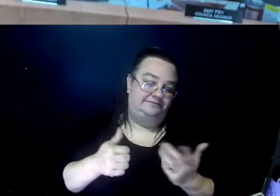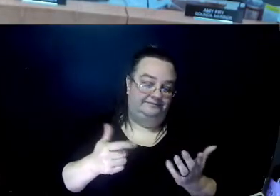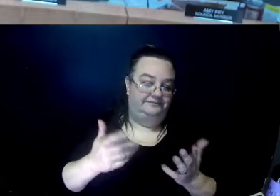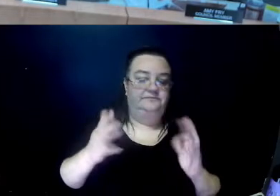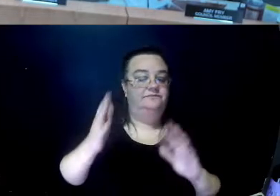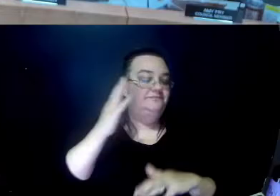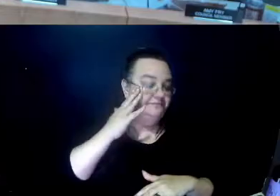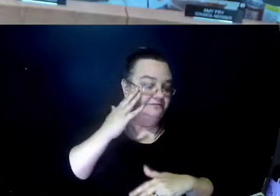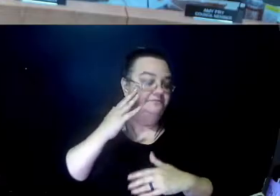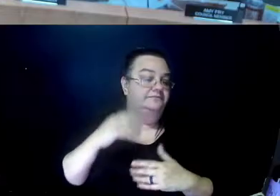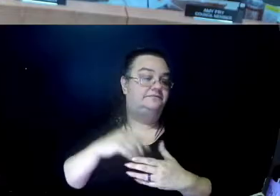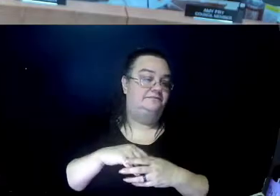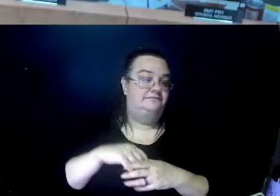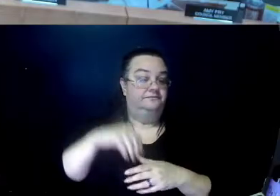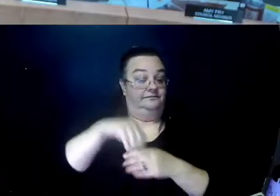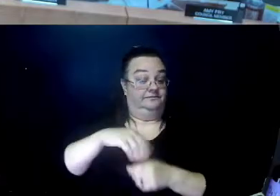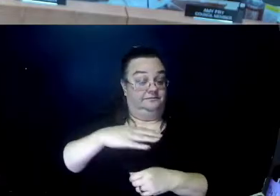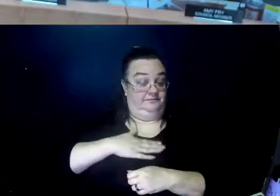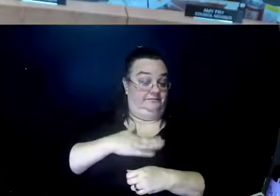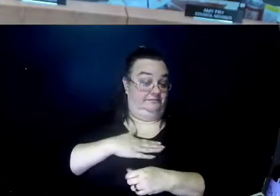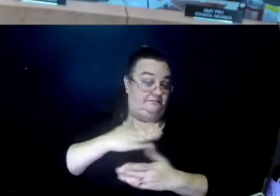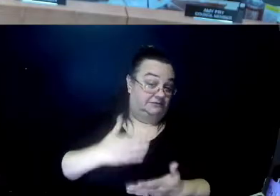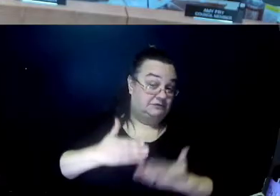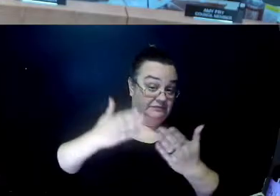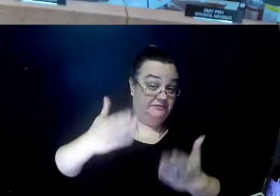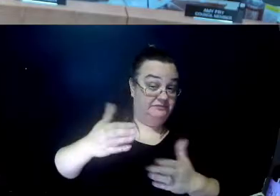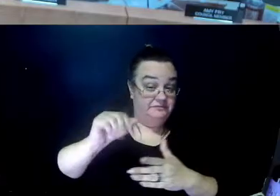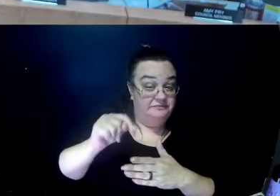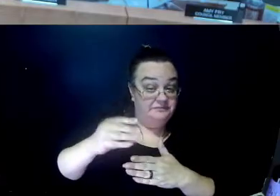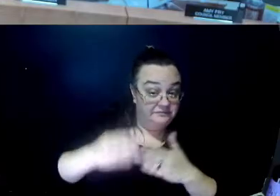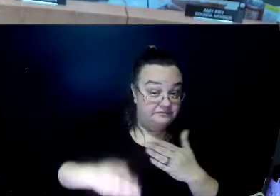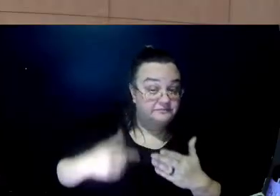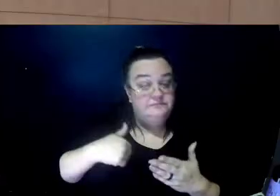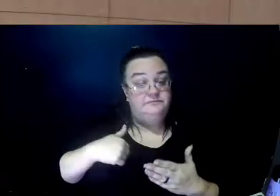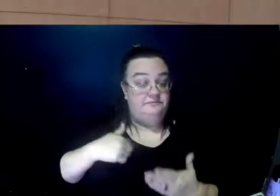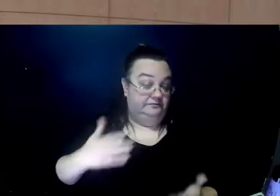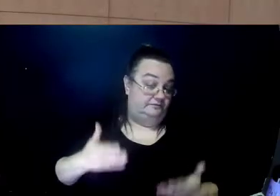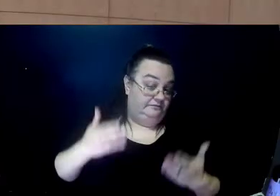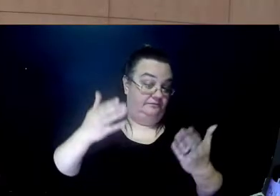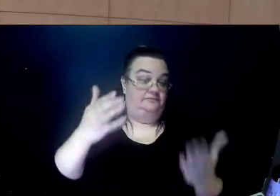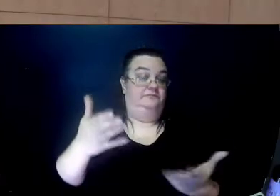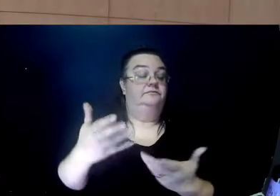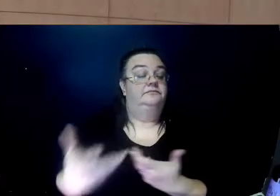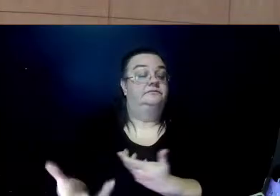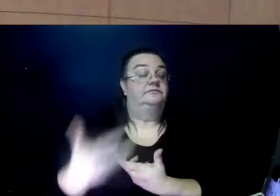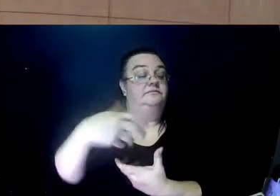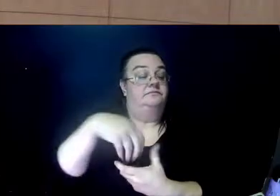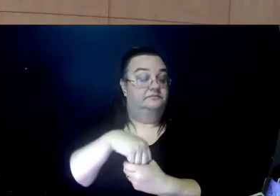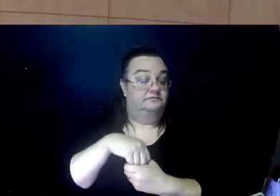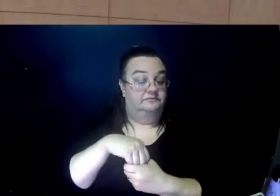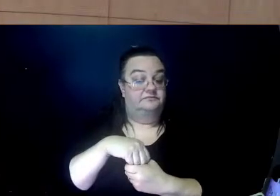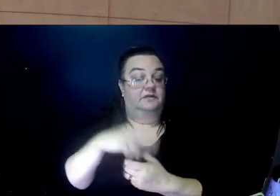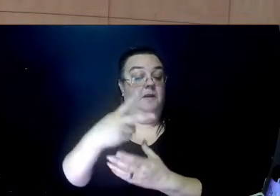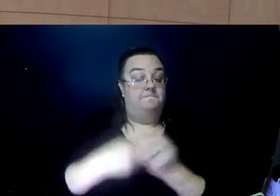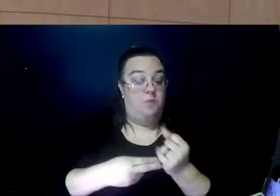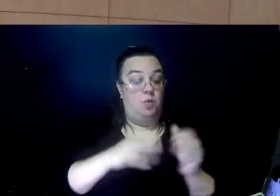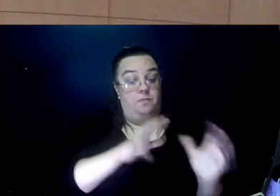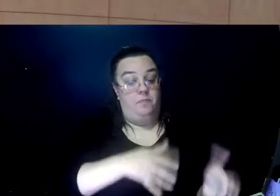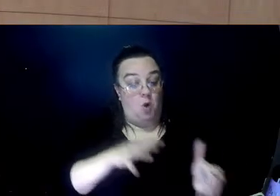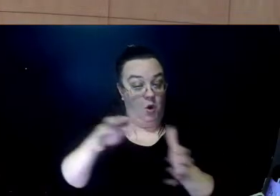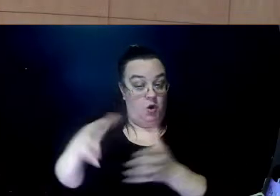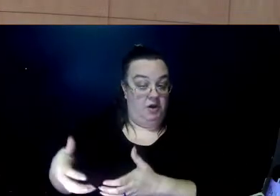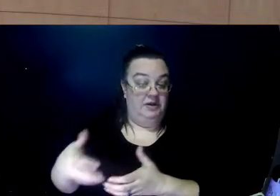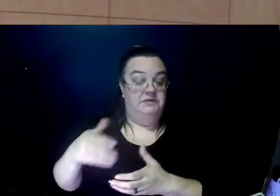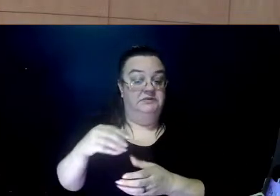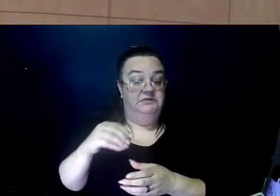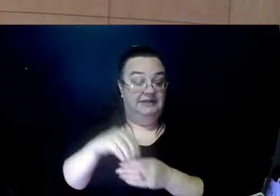my suggestions at the end, I suggested involving both parties in that work.